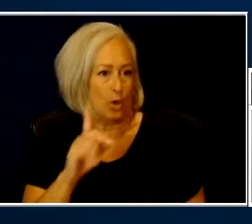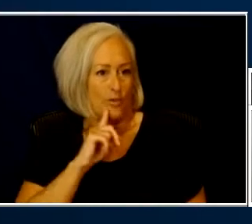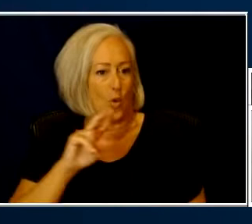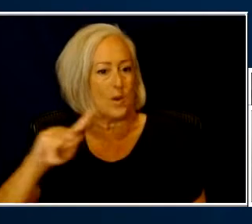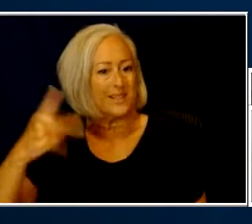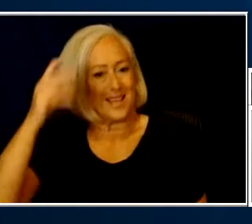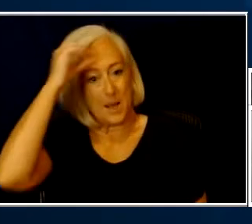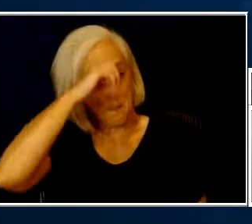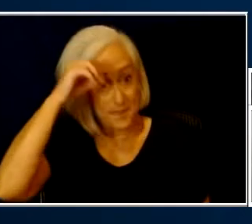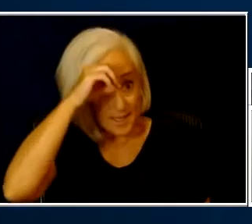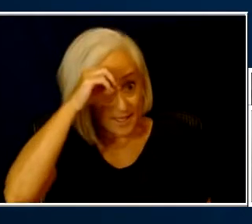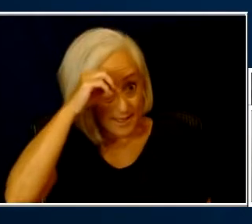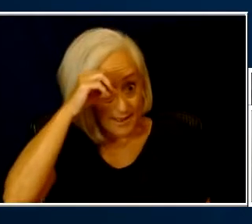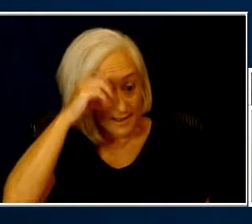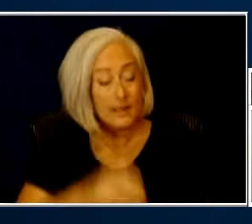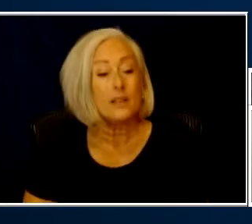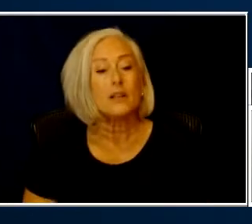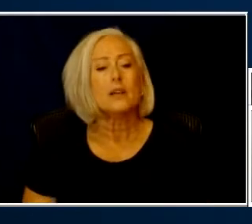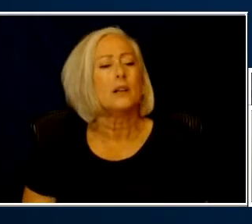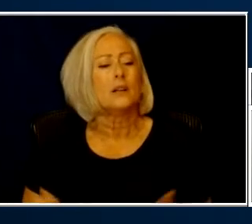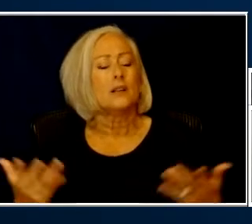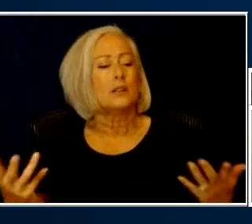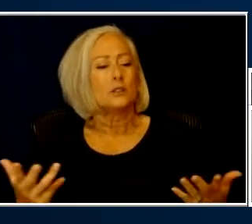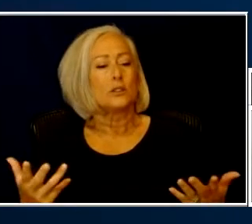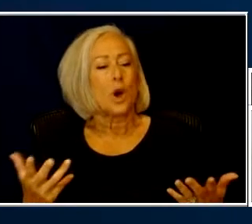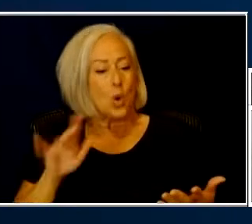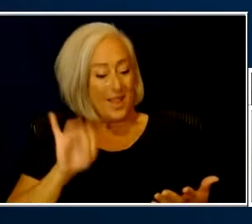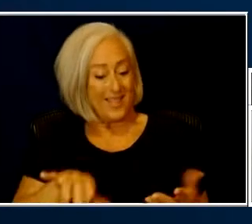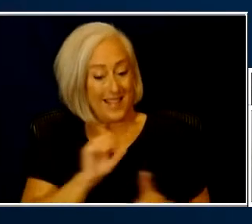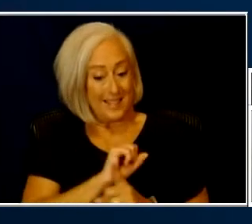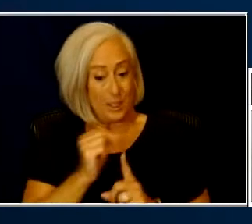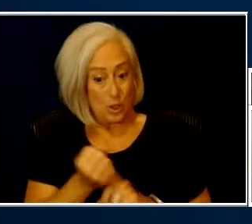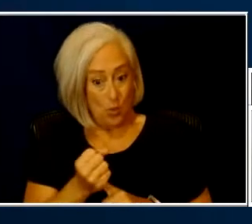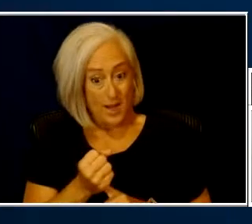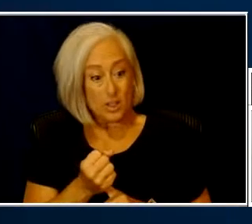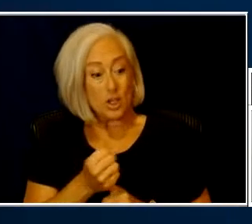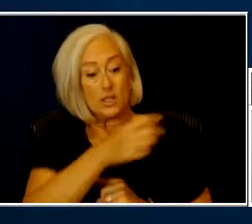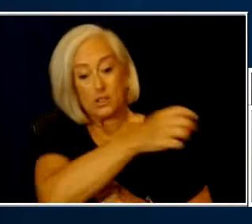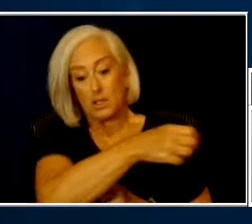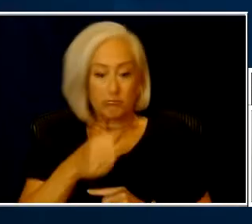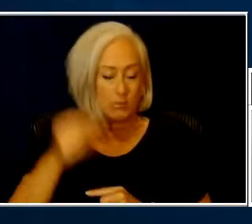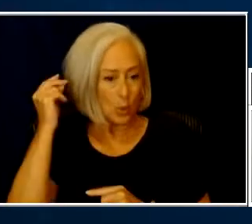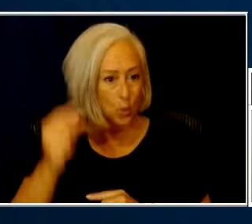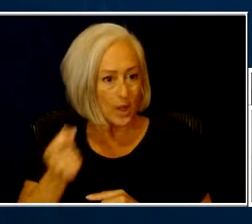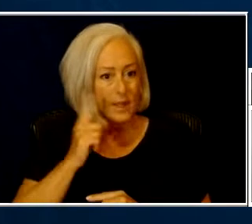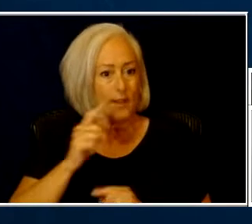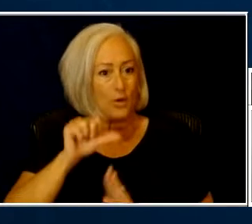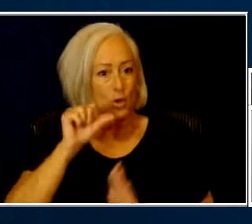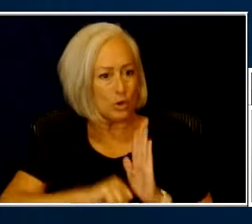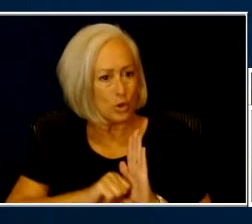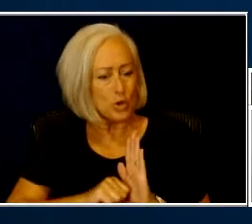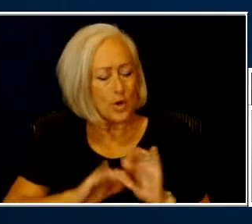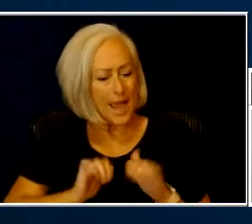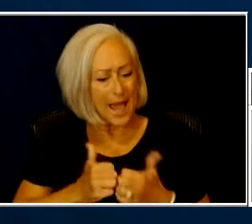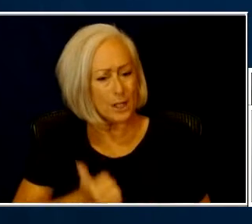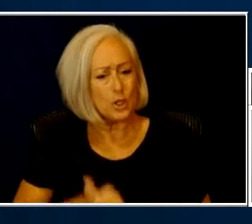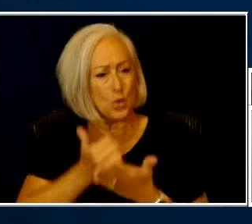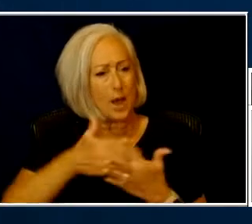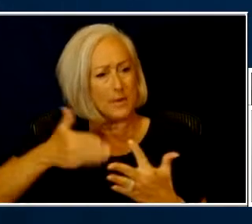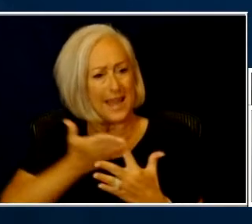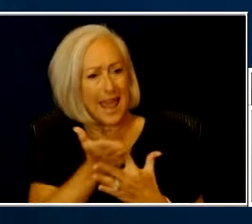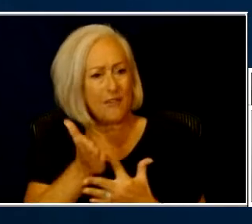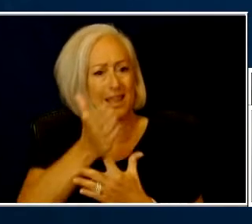sift through. So how do you, in that instant, and she was brought in quickly for that surgery, how do you help her navigate those options? I mean, there's such an